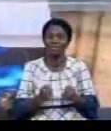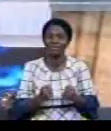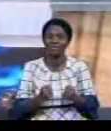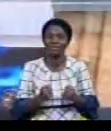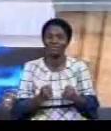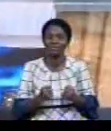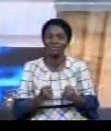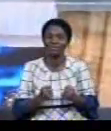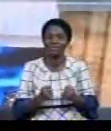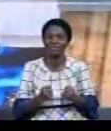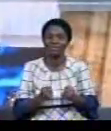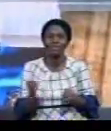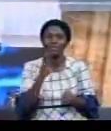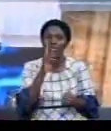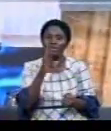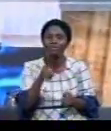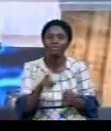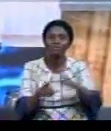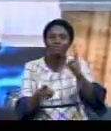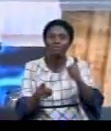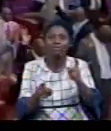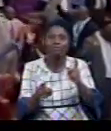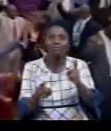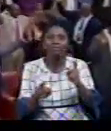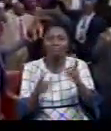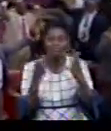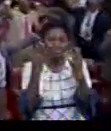Where are you? Solution,